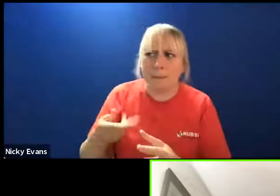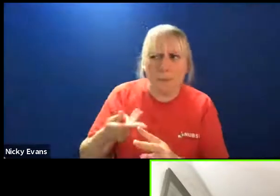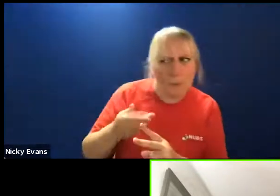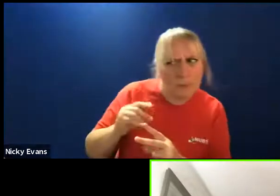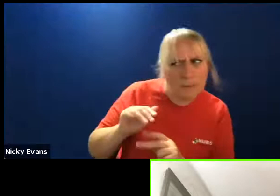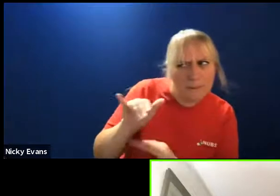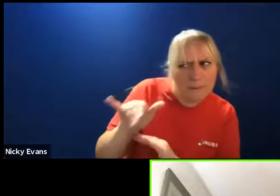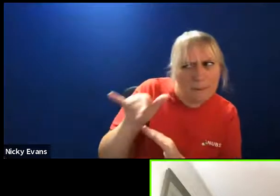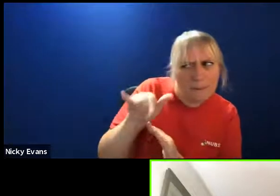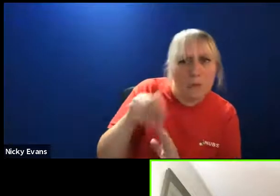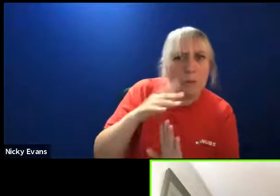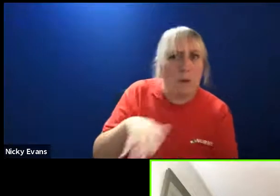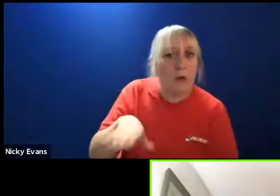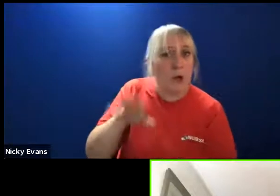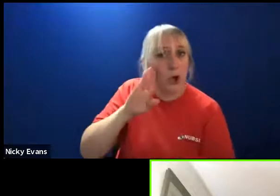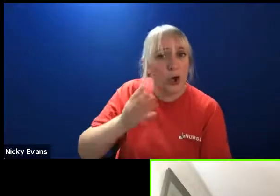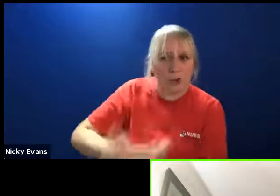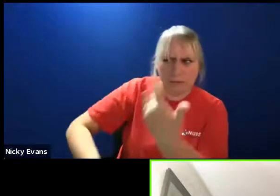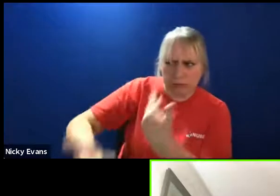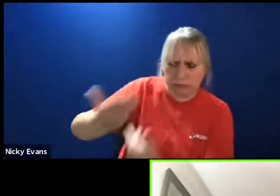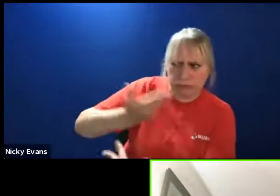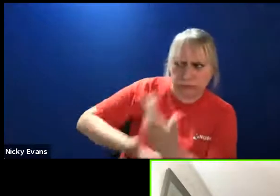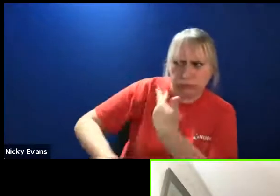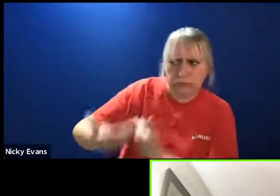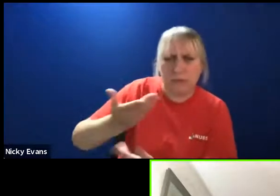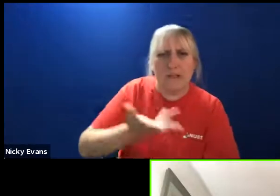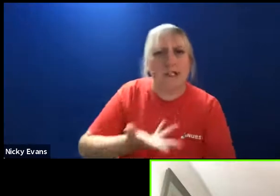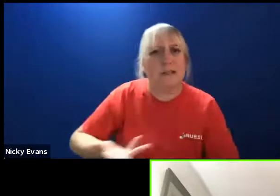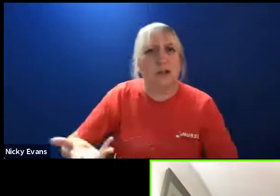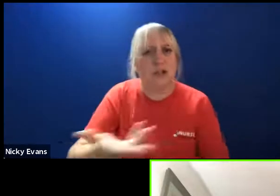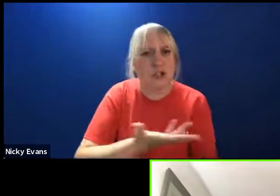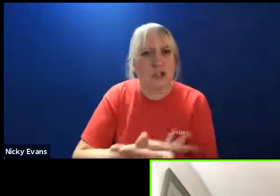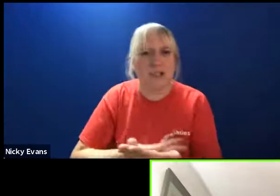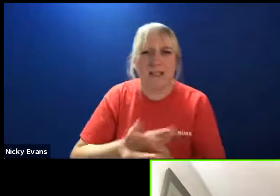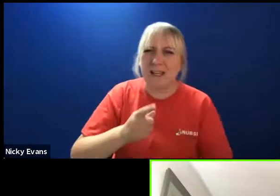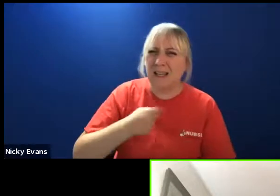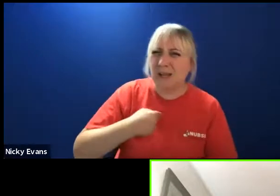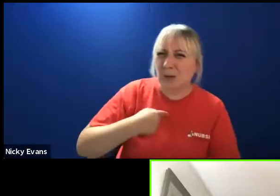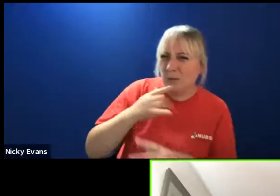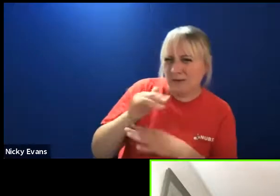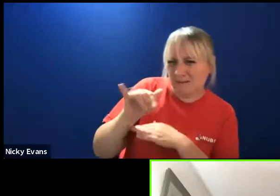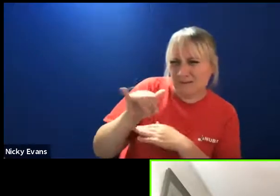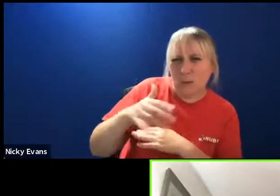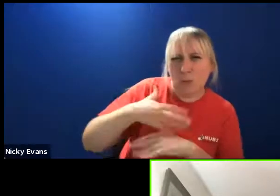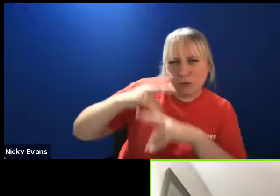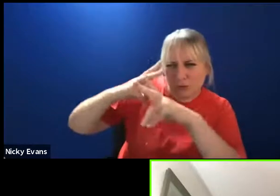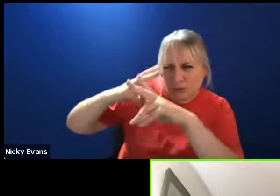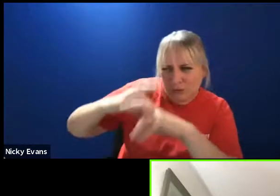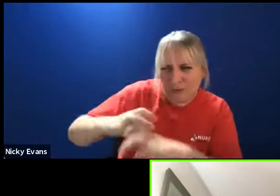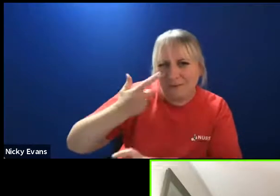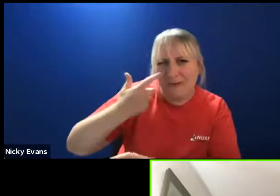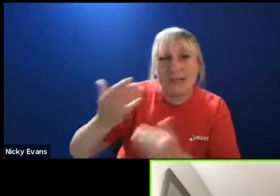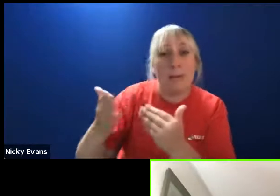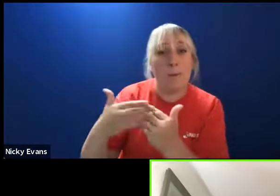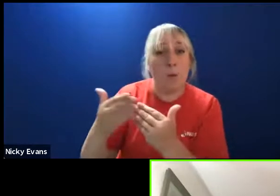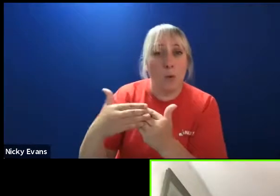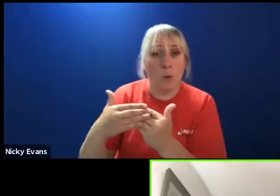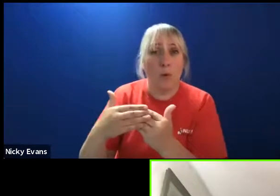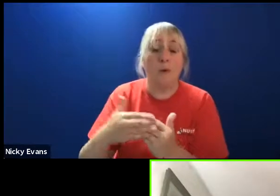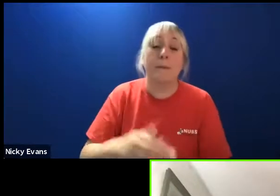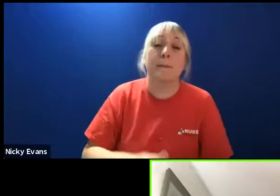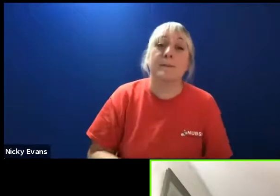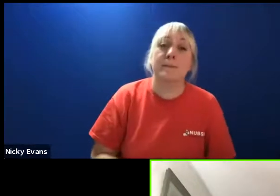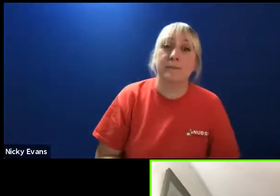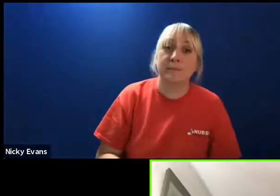of discourse and those kind of discussions. We wanted to dig a little bit deeper, but just from a simple observation, as opposed to just looking